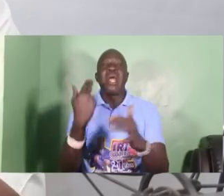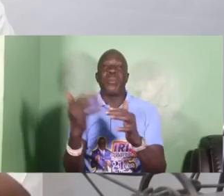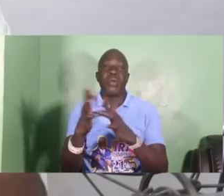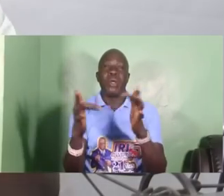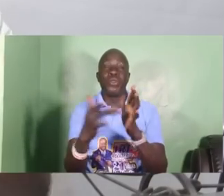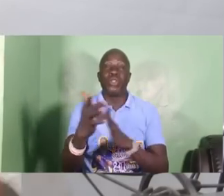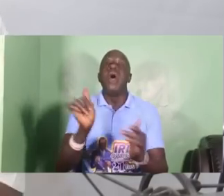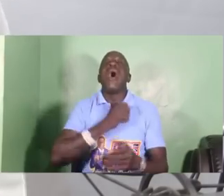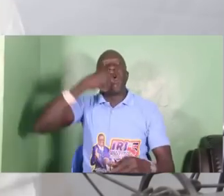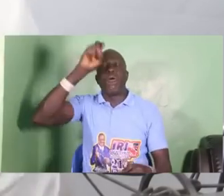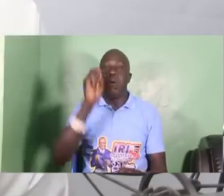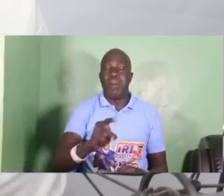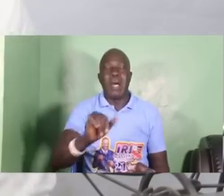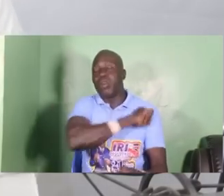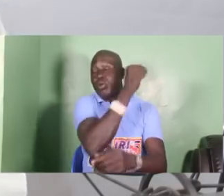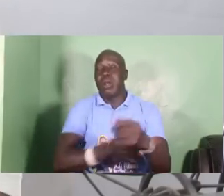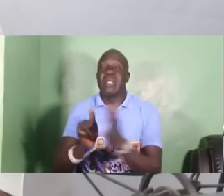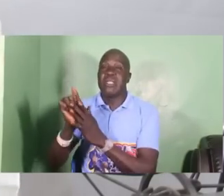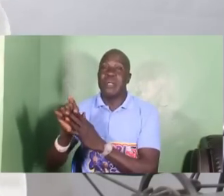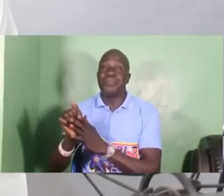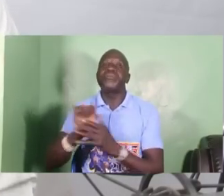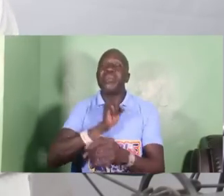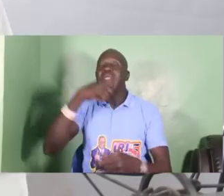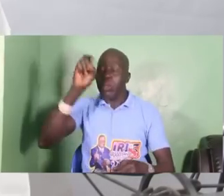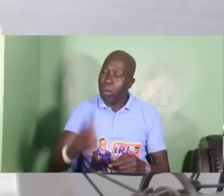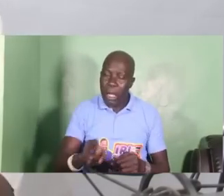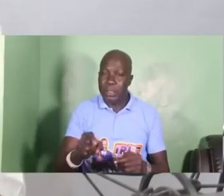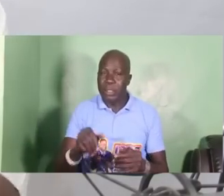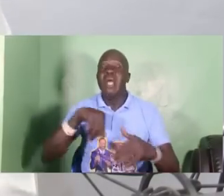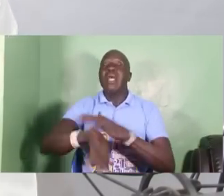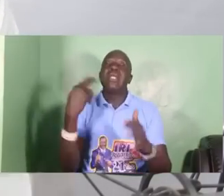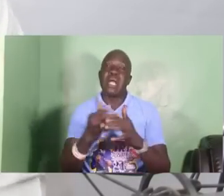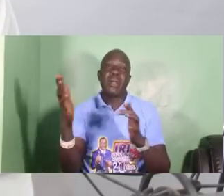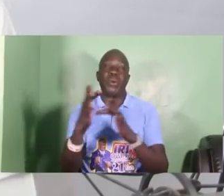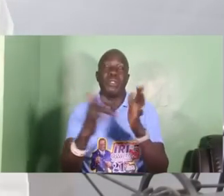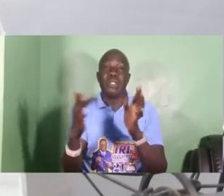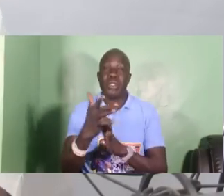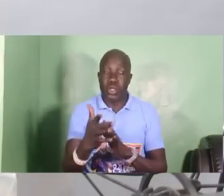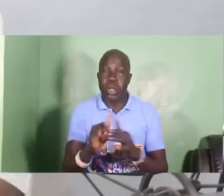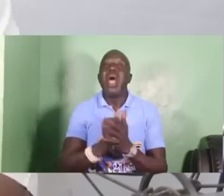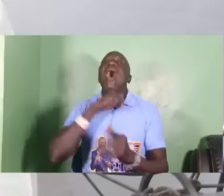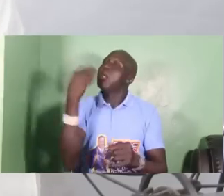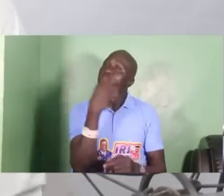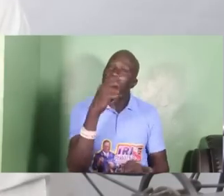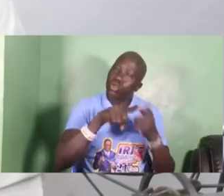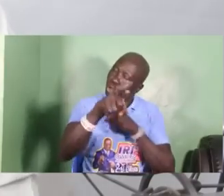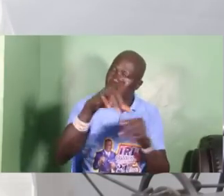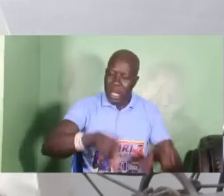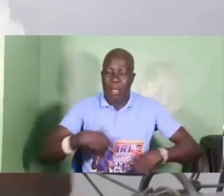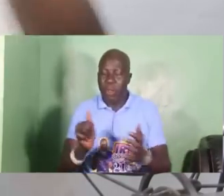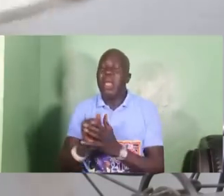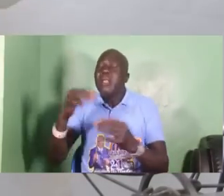In the mighty name of Jesus, I authorize, bring that water out. I authorize, in the name of Jesus, respect